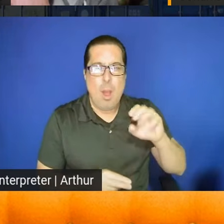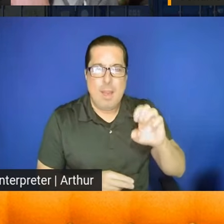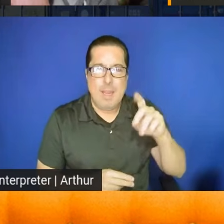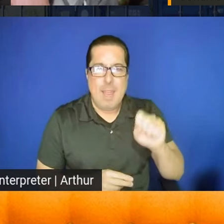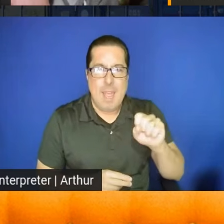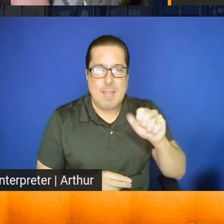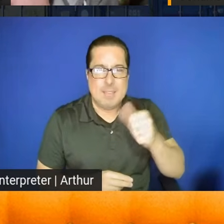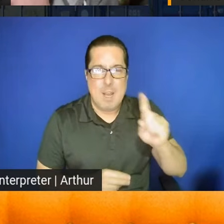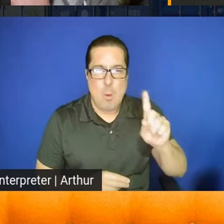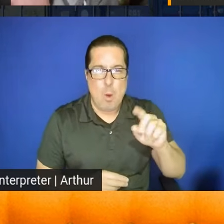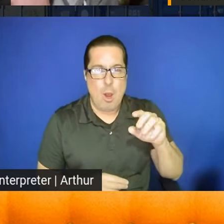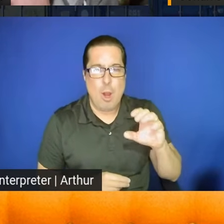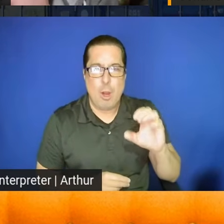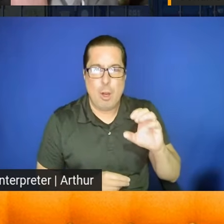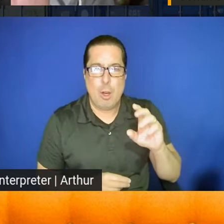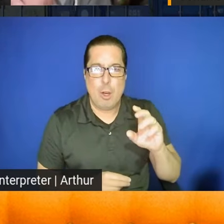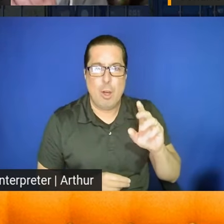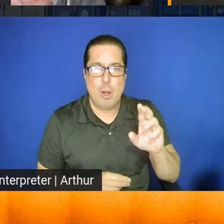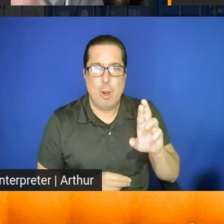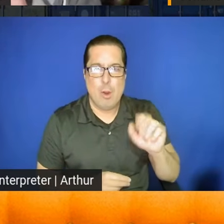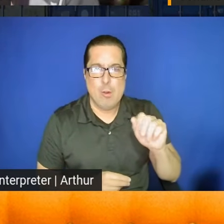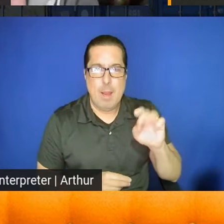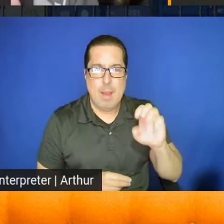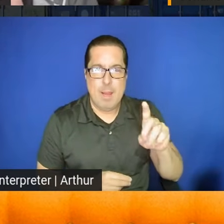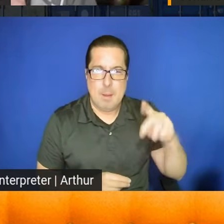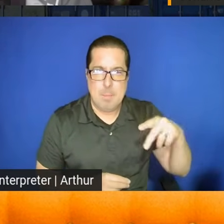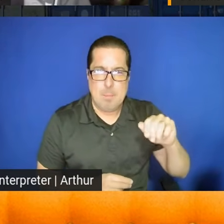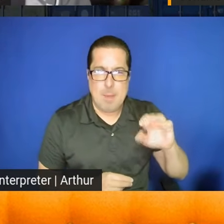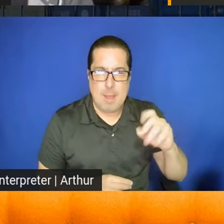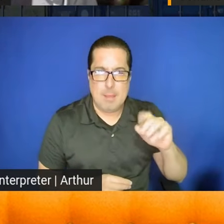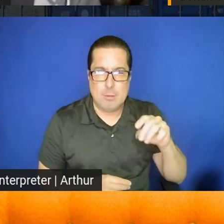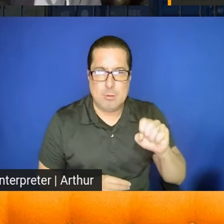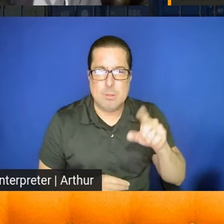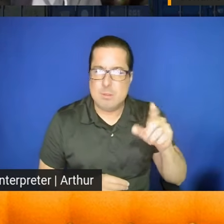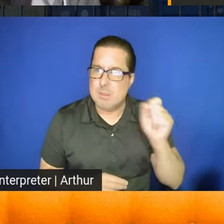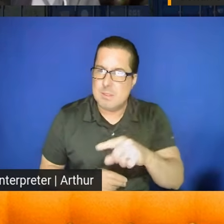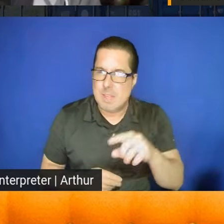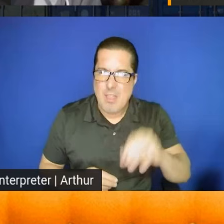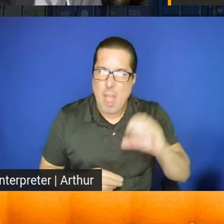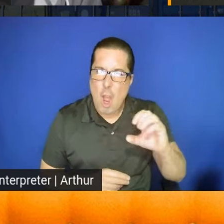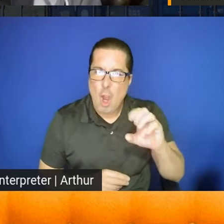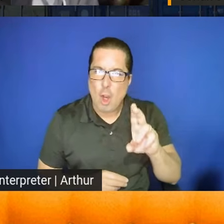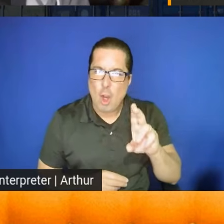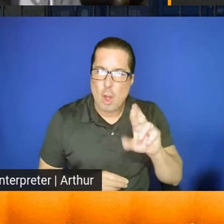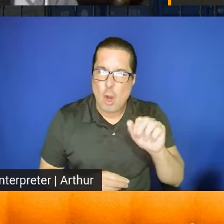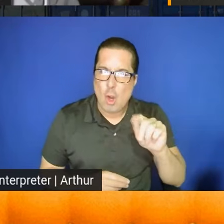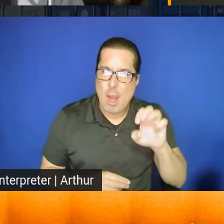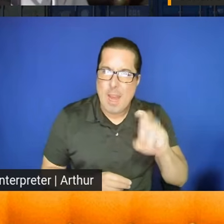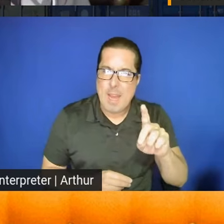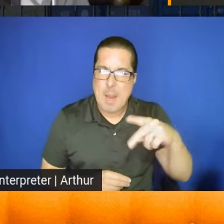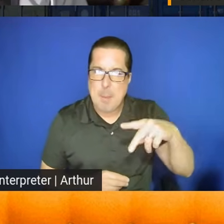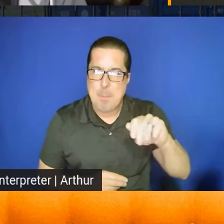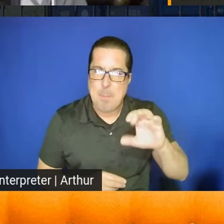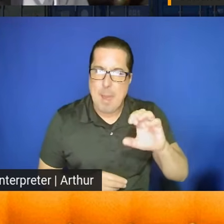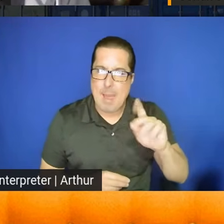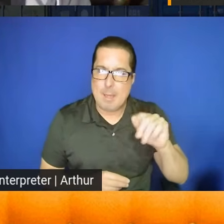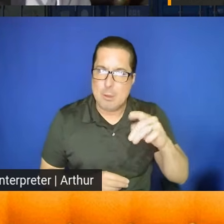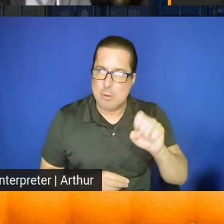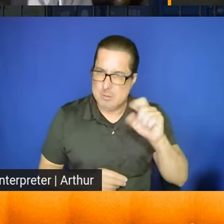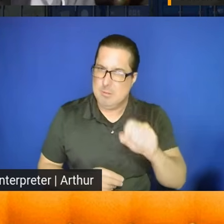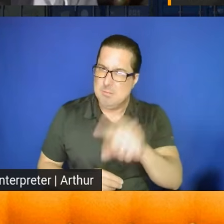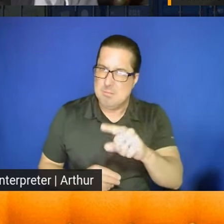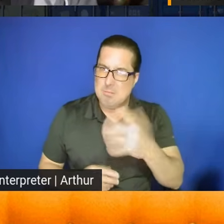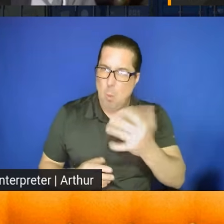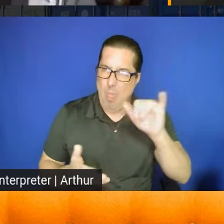Packages. Yes, Chris. I was going to say, like, what is a curated package exactly, right? Like, and what is significant